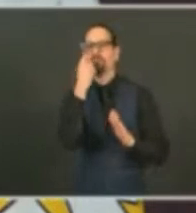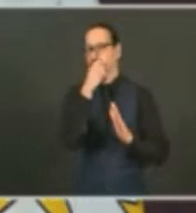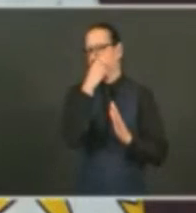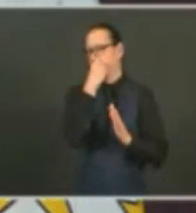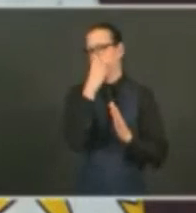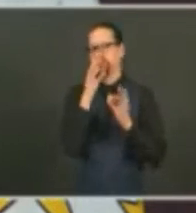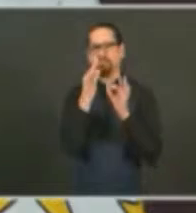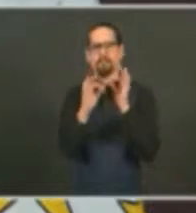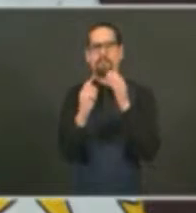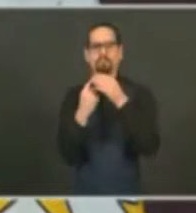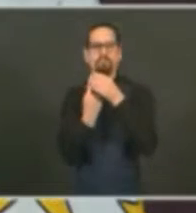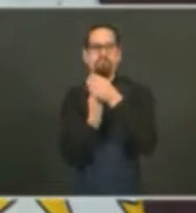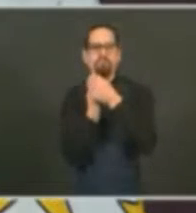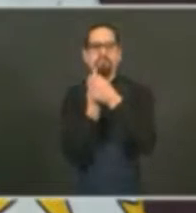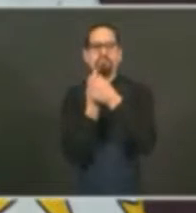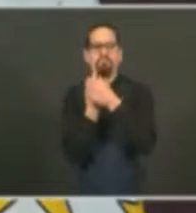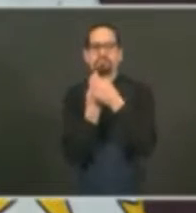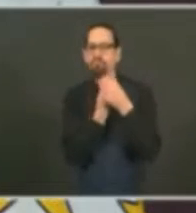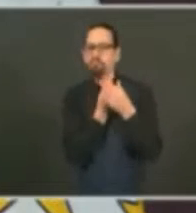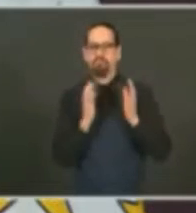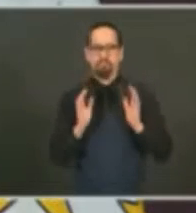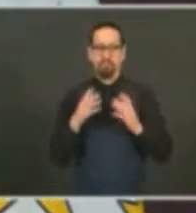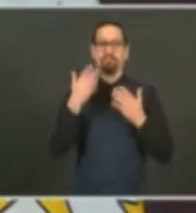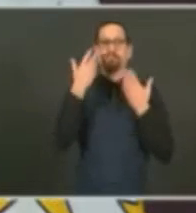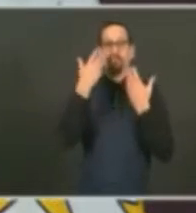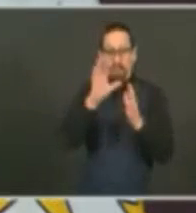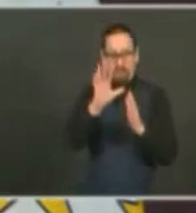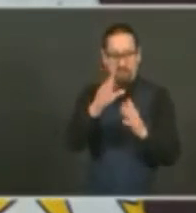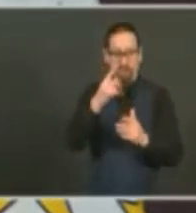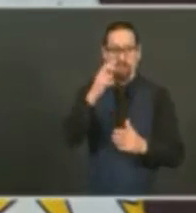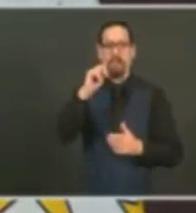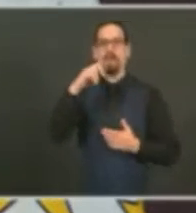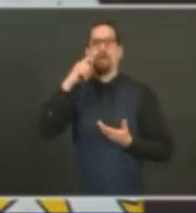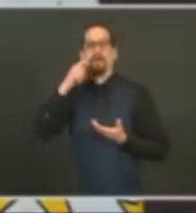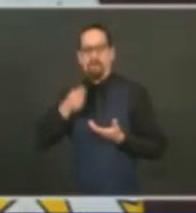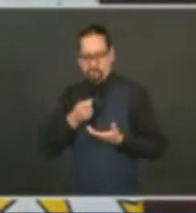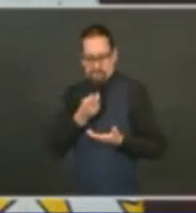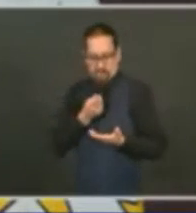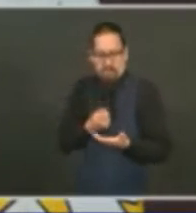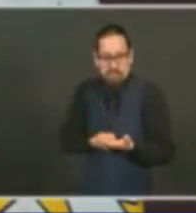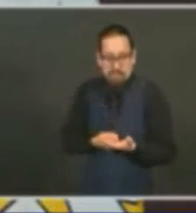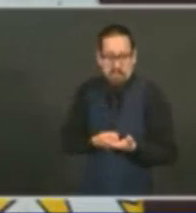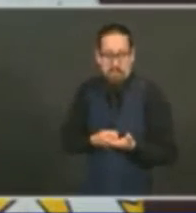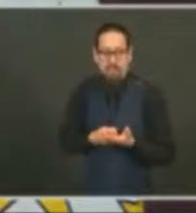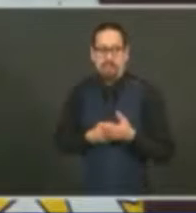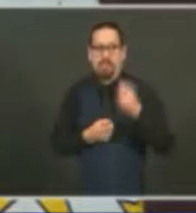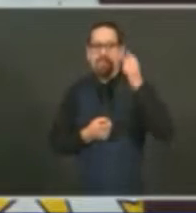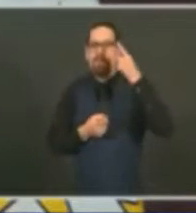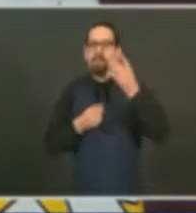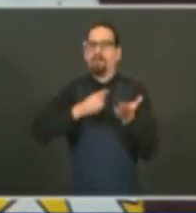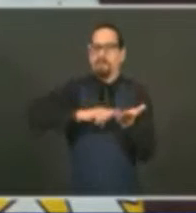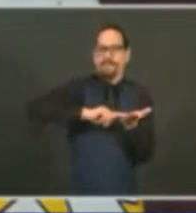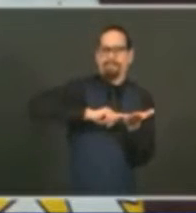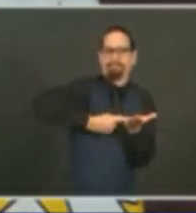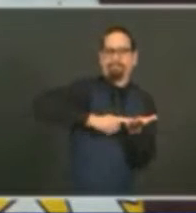placed into the card and into the packet. It will be pressed in